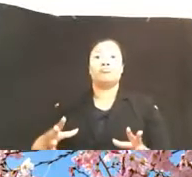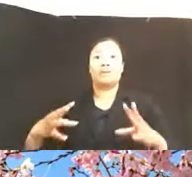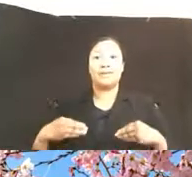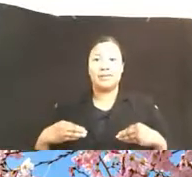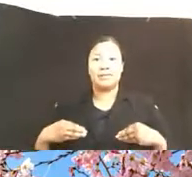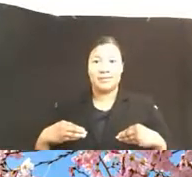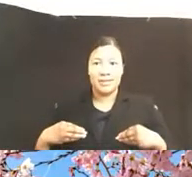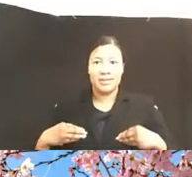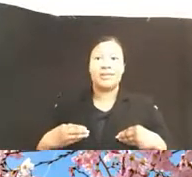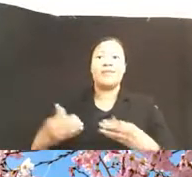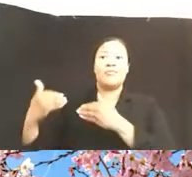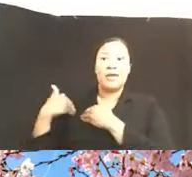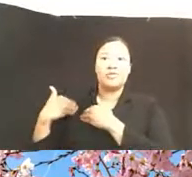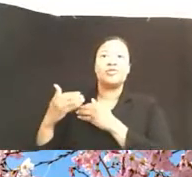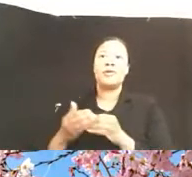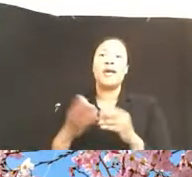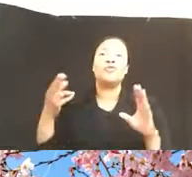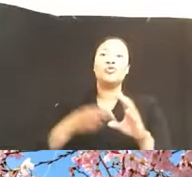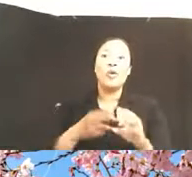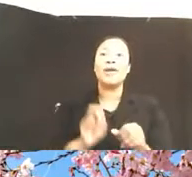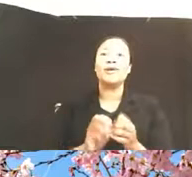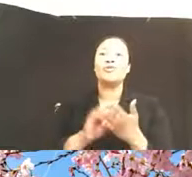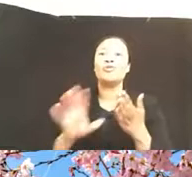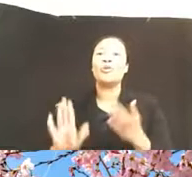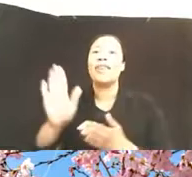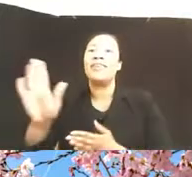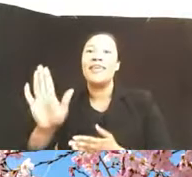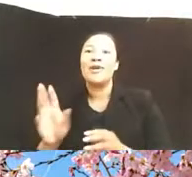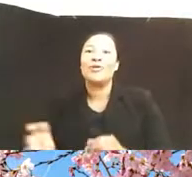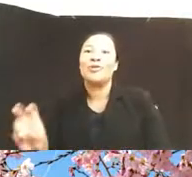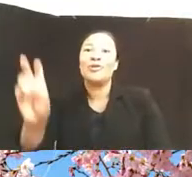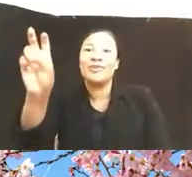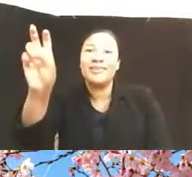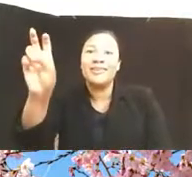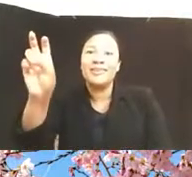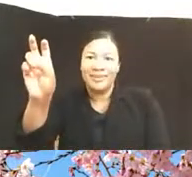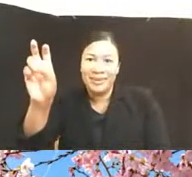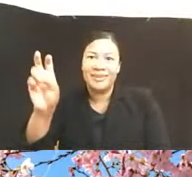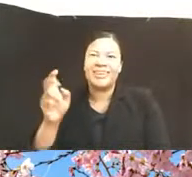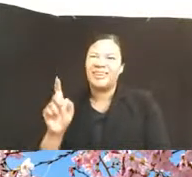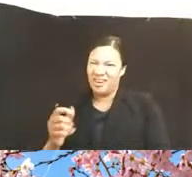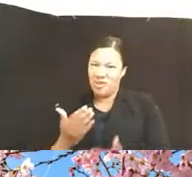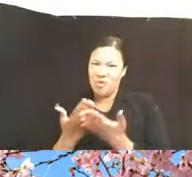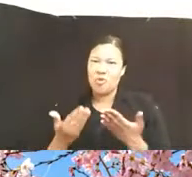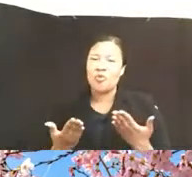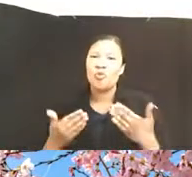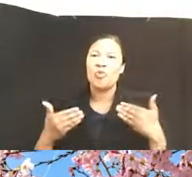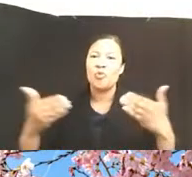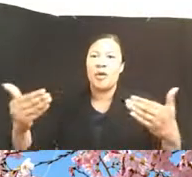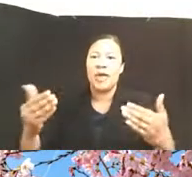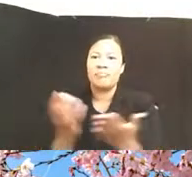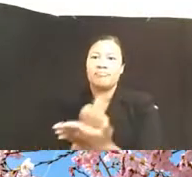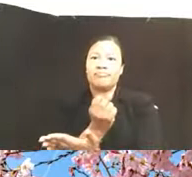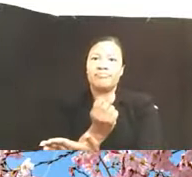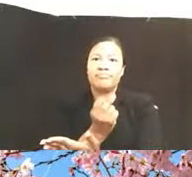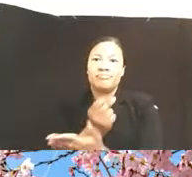with a student on a journey, on her journey, from one point to another, go ahead and walk it to the fullest. Be